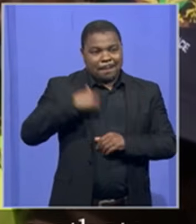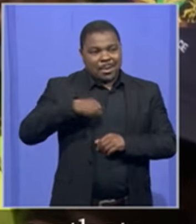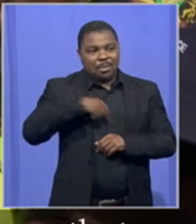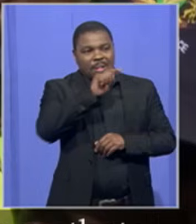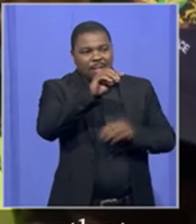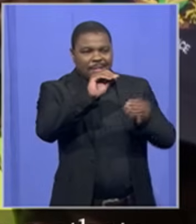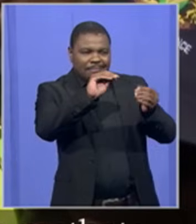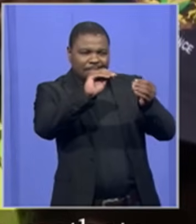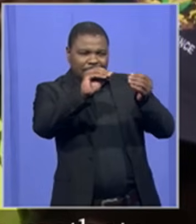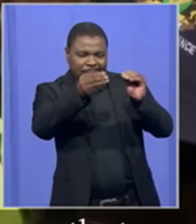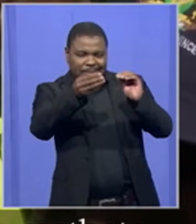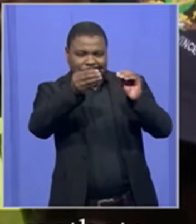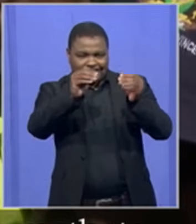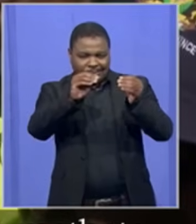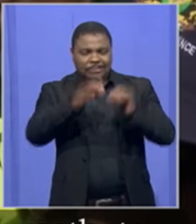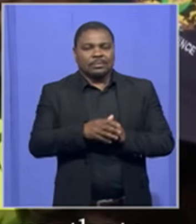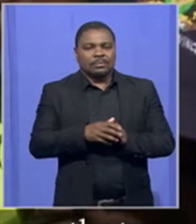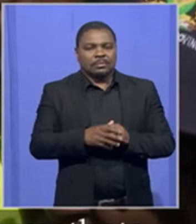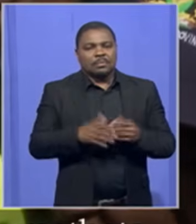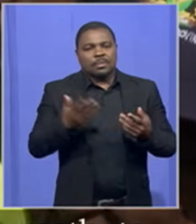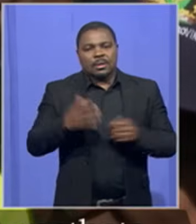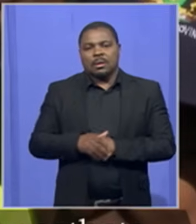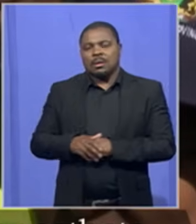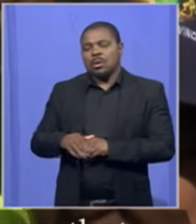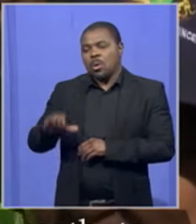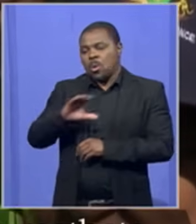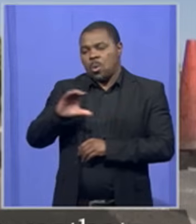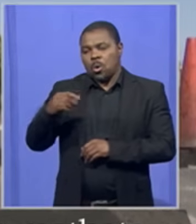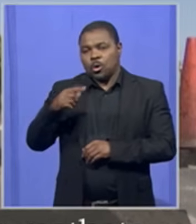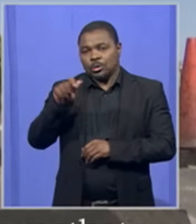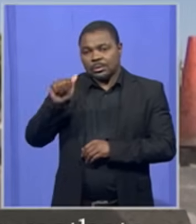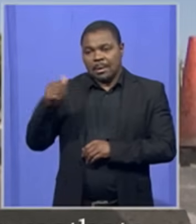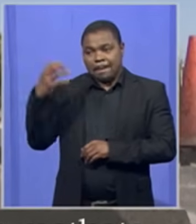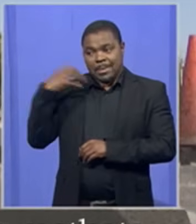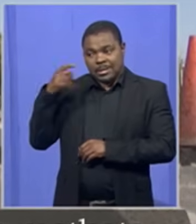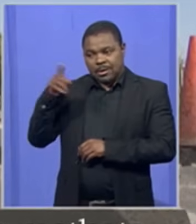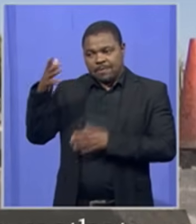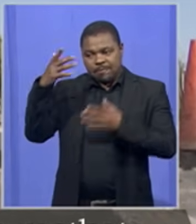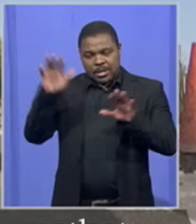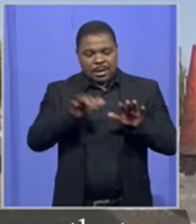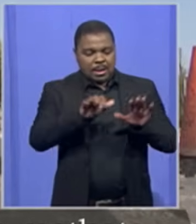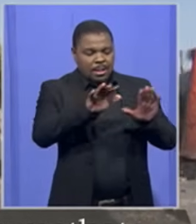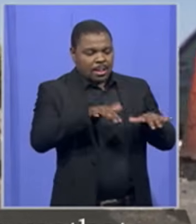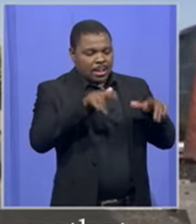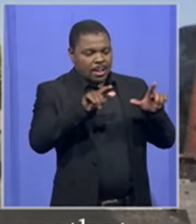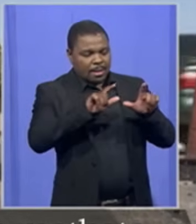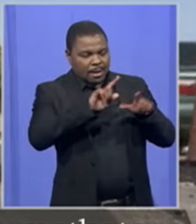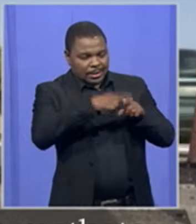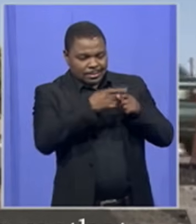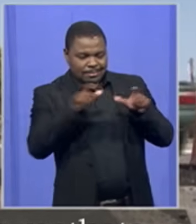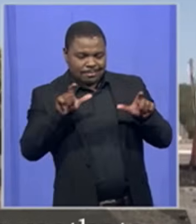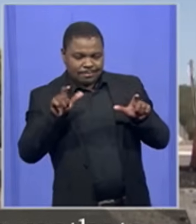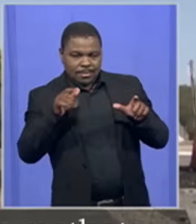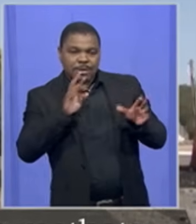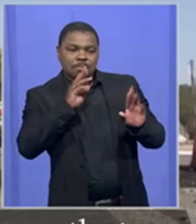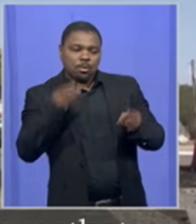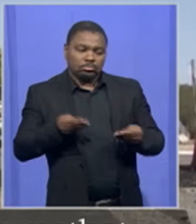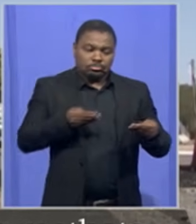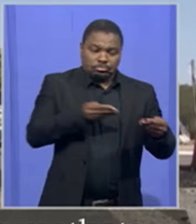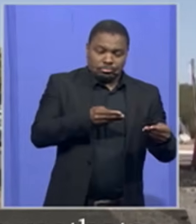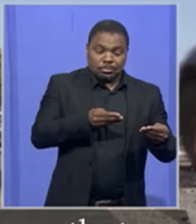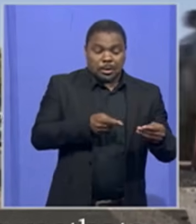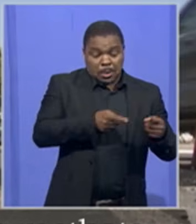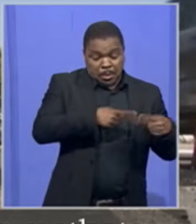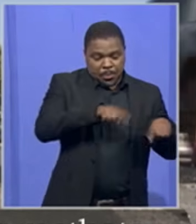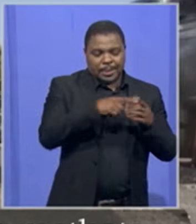municipalities. In fact, the Minister of Cocta has presented a report to Cabinet, which we are going to discuss